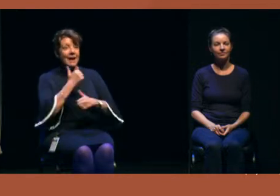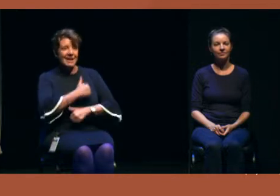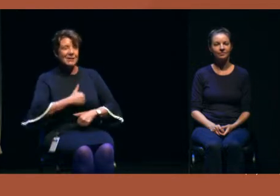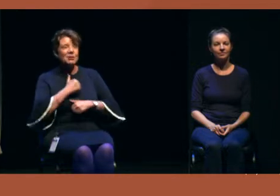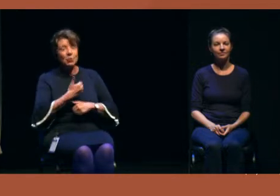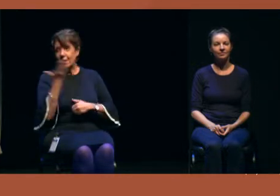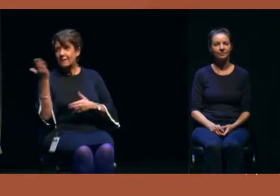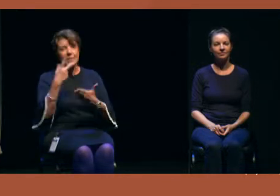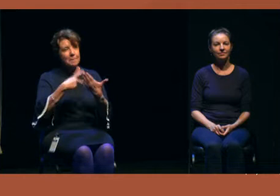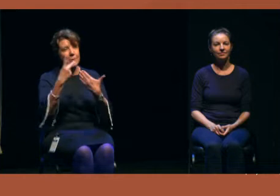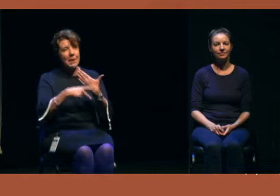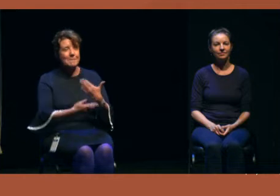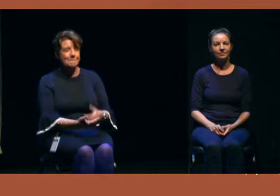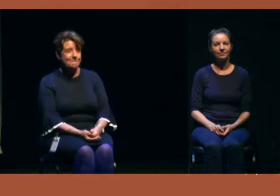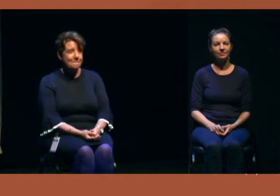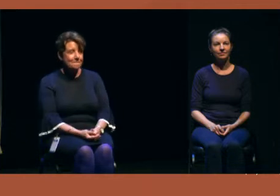the show.